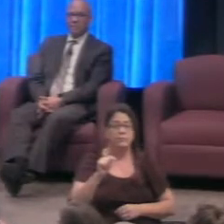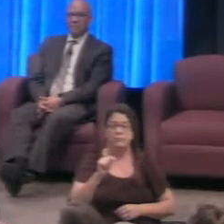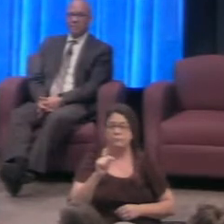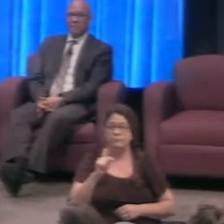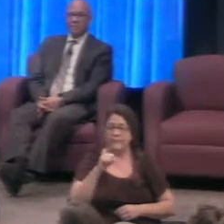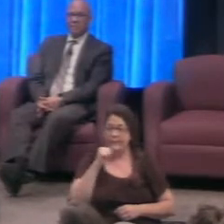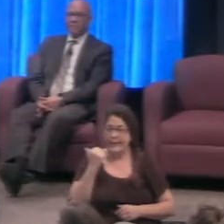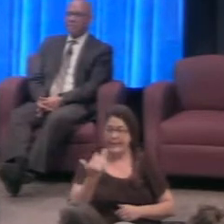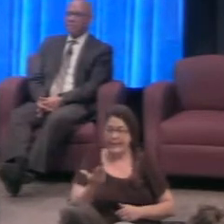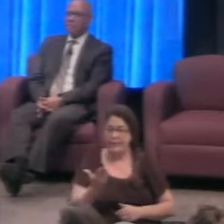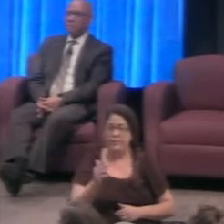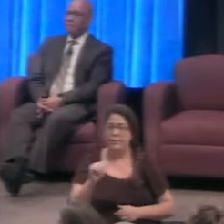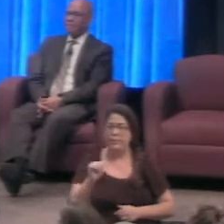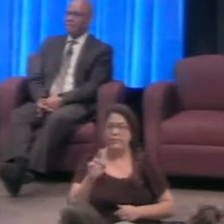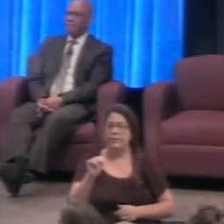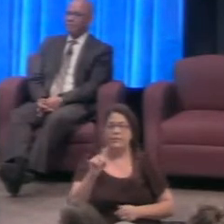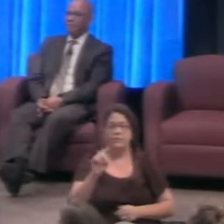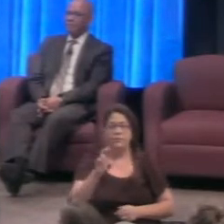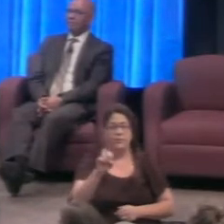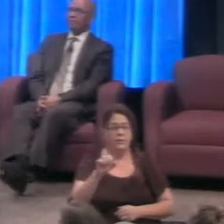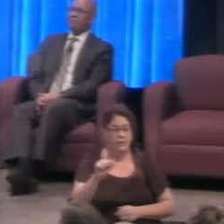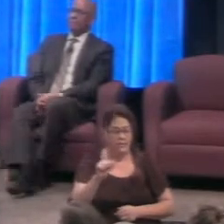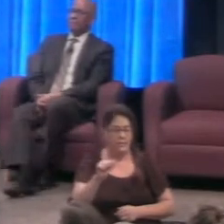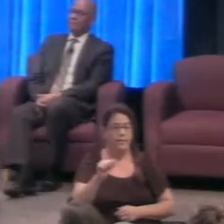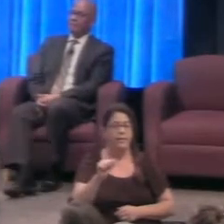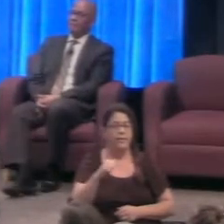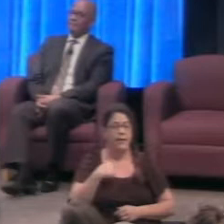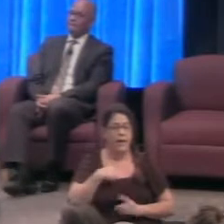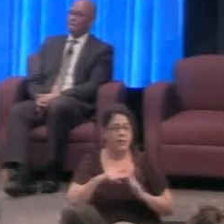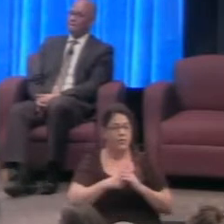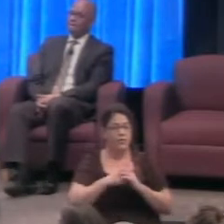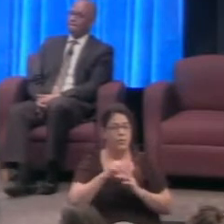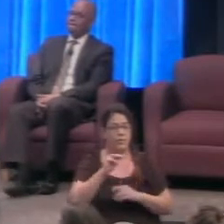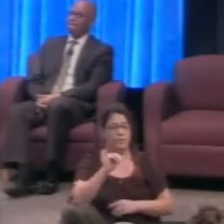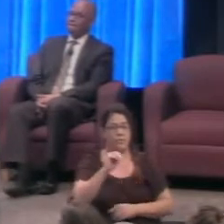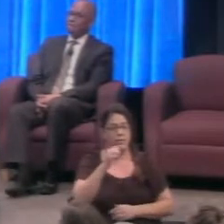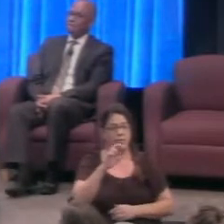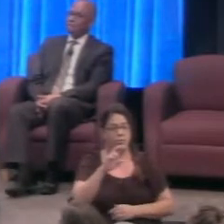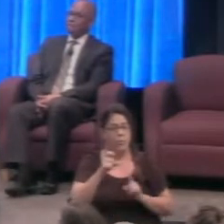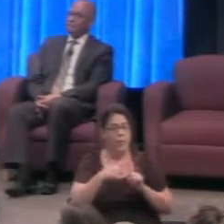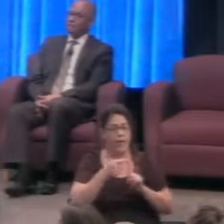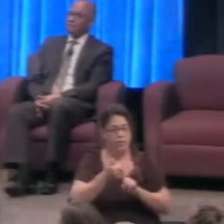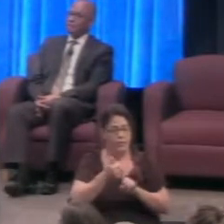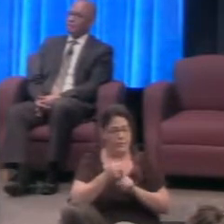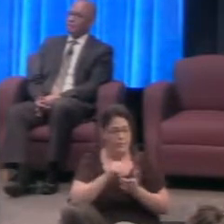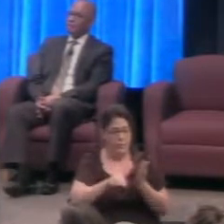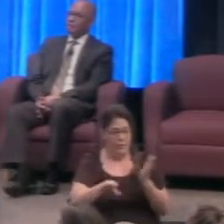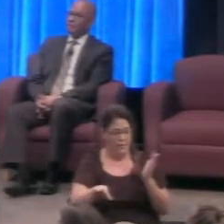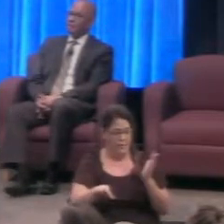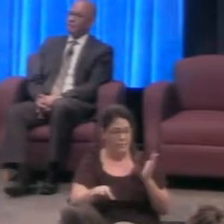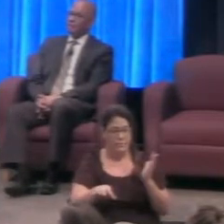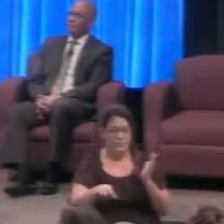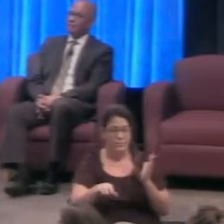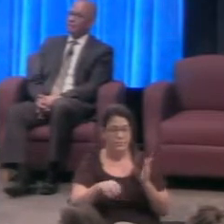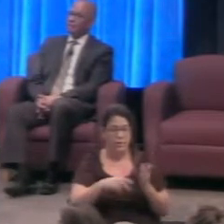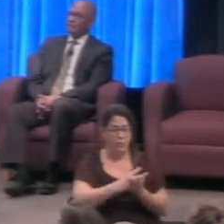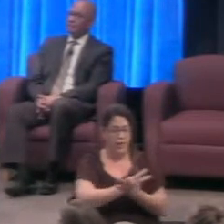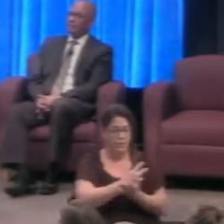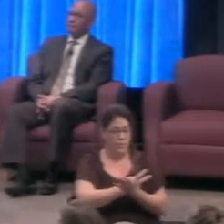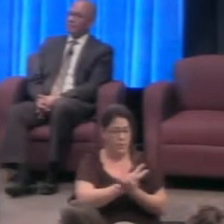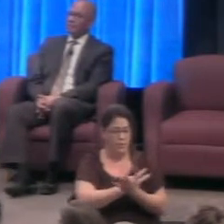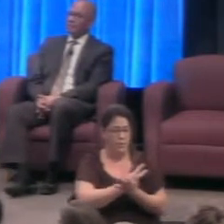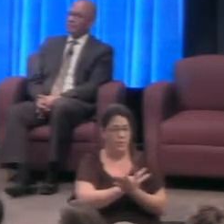No, okay. Andrea was one of, I started mentoring her when she was a student in grad school,